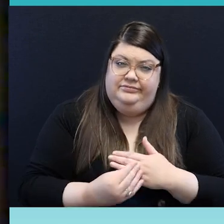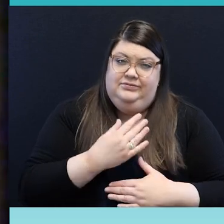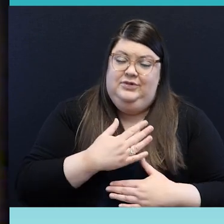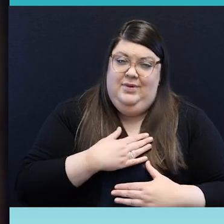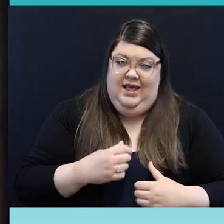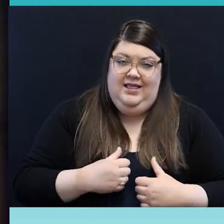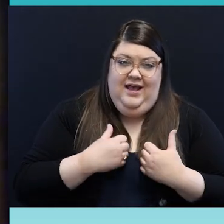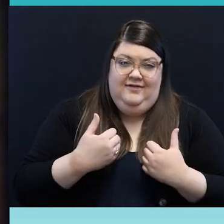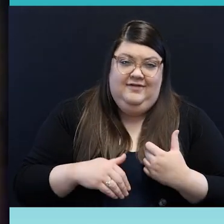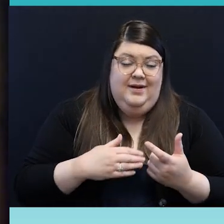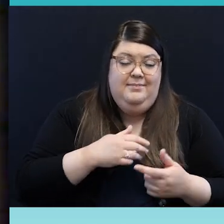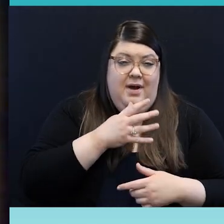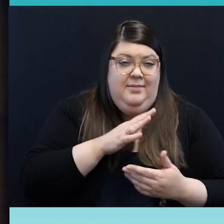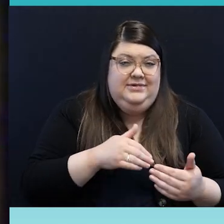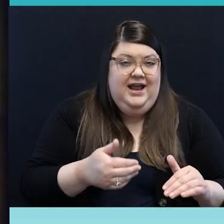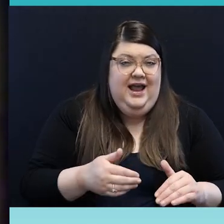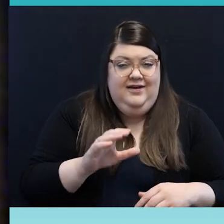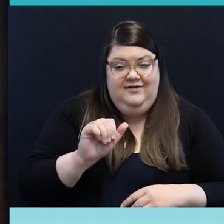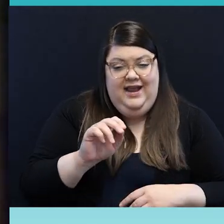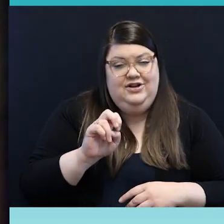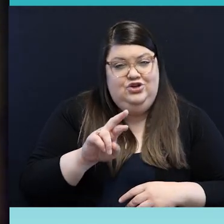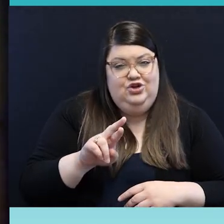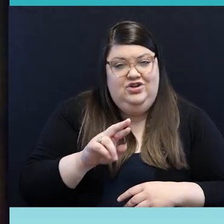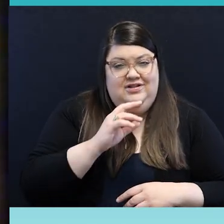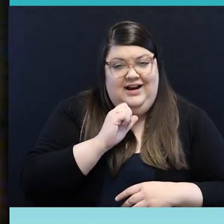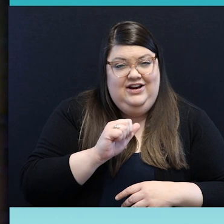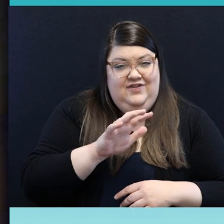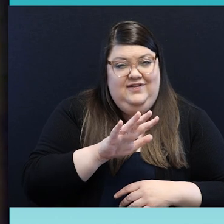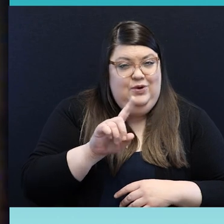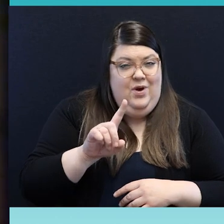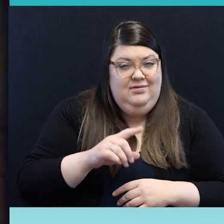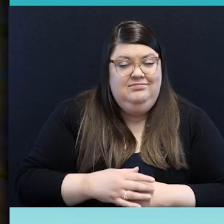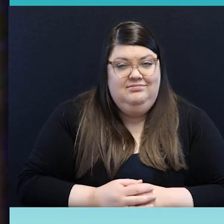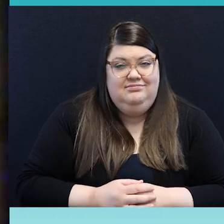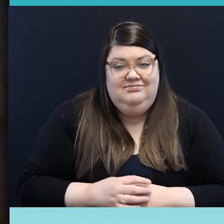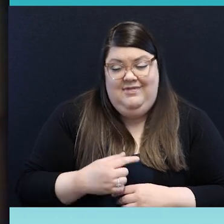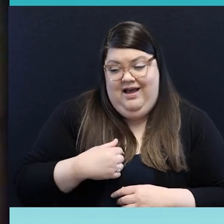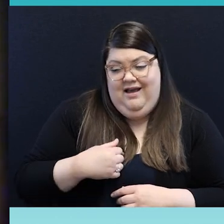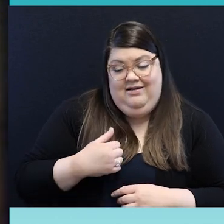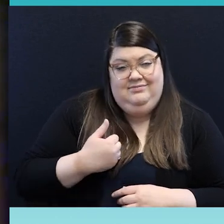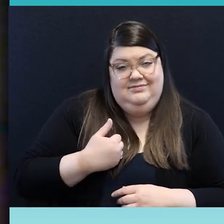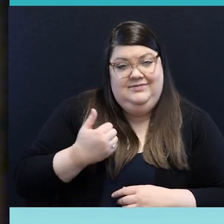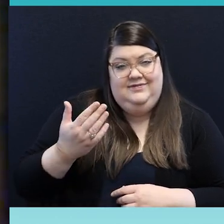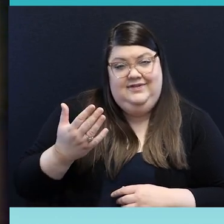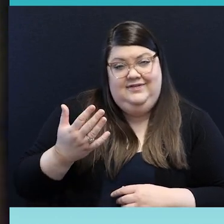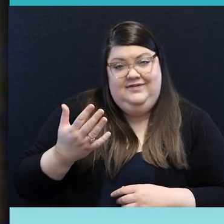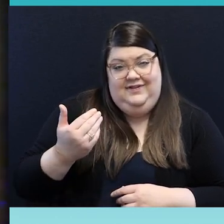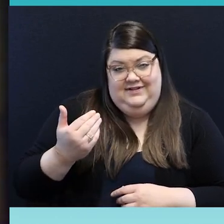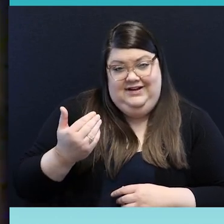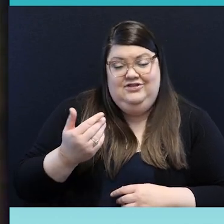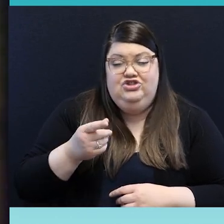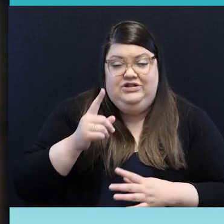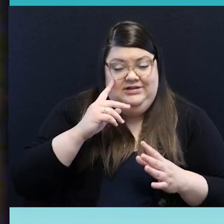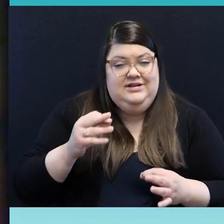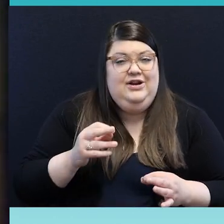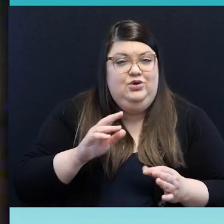literally. My mom died of cancer at the age of 51. when I was 15 years old. She chose to die at